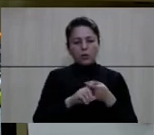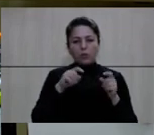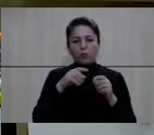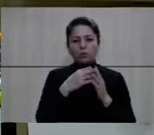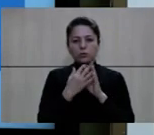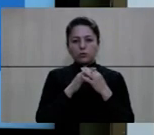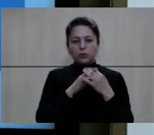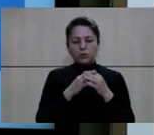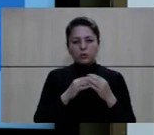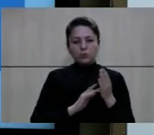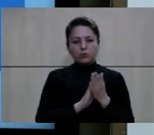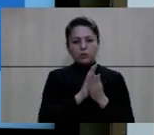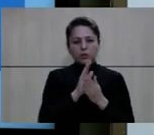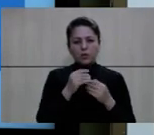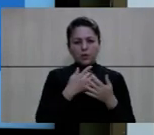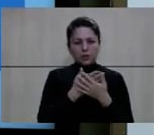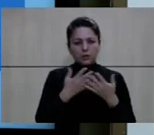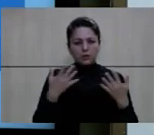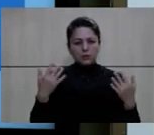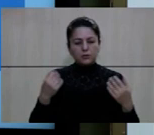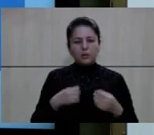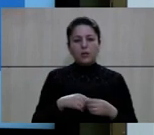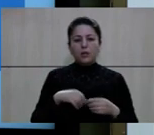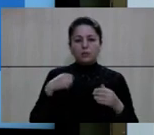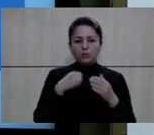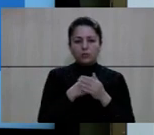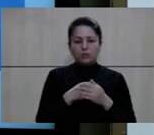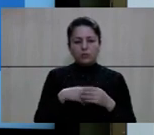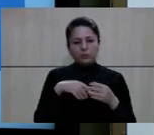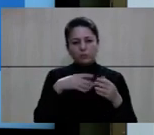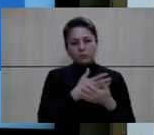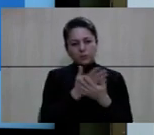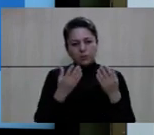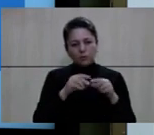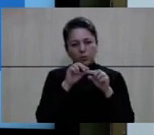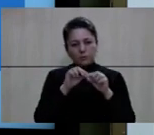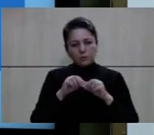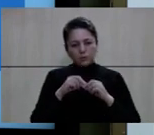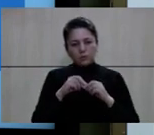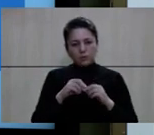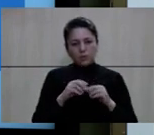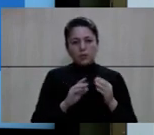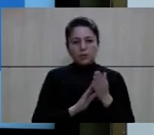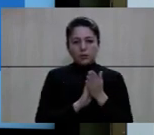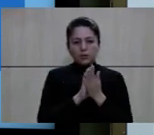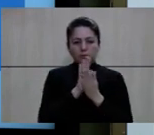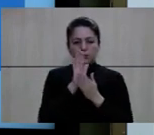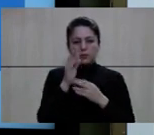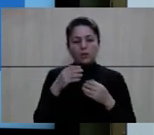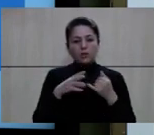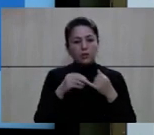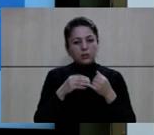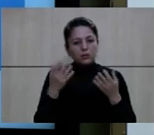xo'jaligida yetishtiriladigan har qanday mahsulotni bizgacha yetib kelishigacha bo'lgan holatda yetishtirilish jarayonida yerning